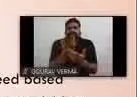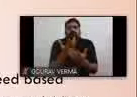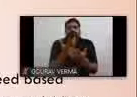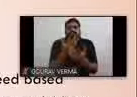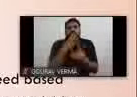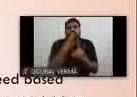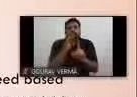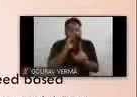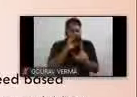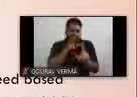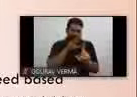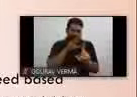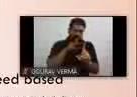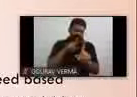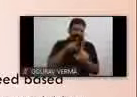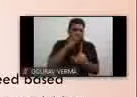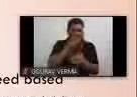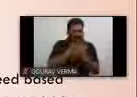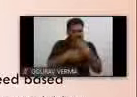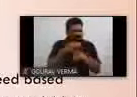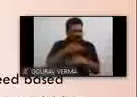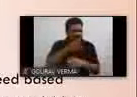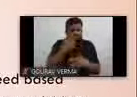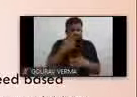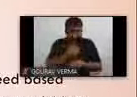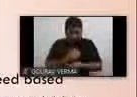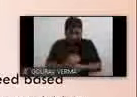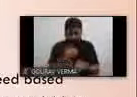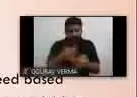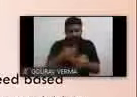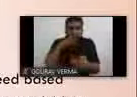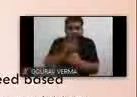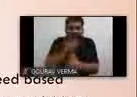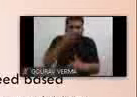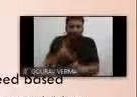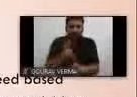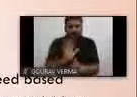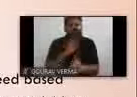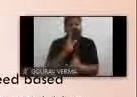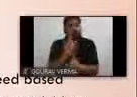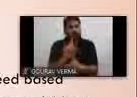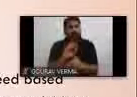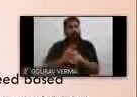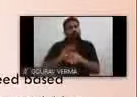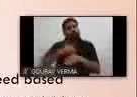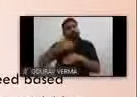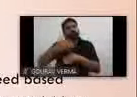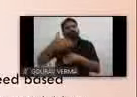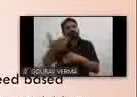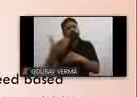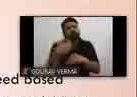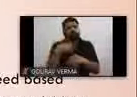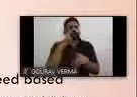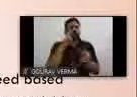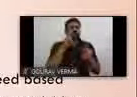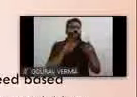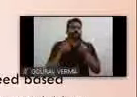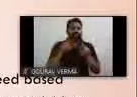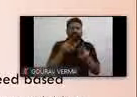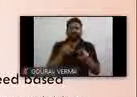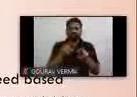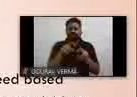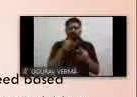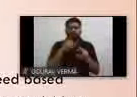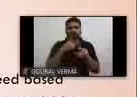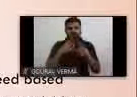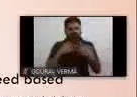to identify a disability at the time of birth, but later, if later we will find that they are not